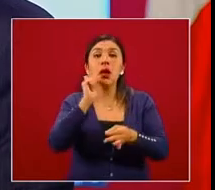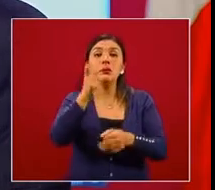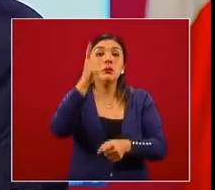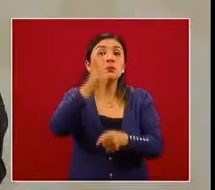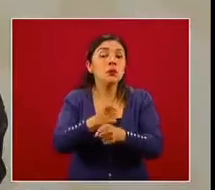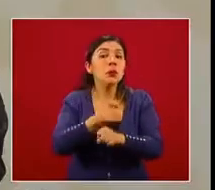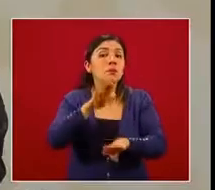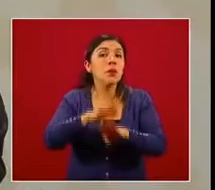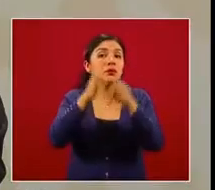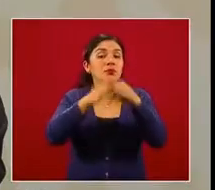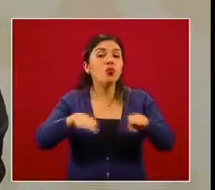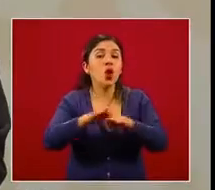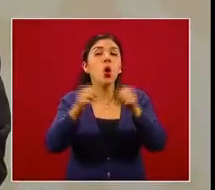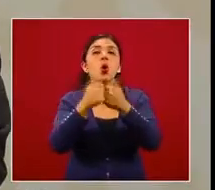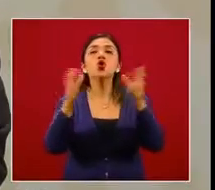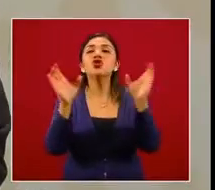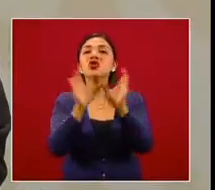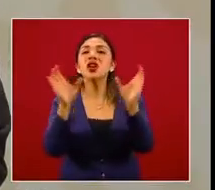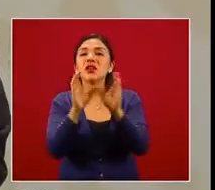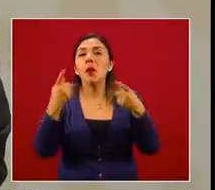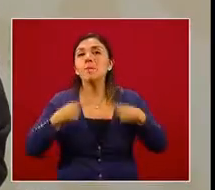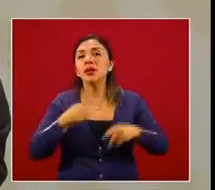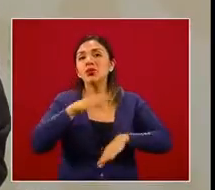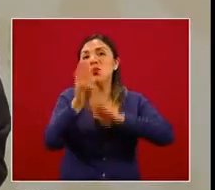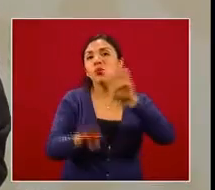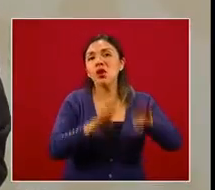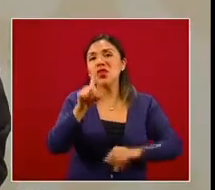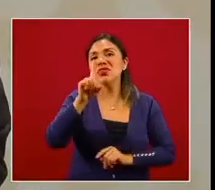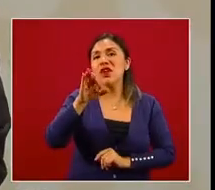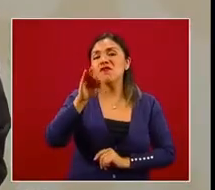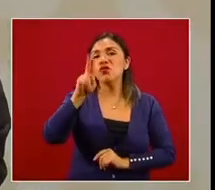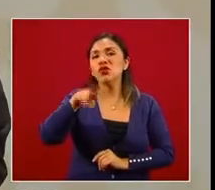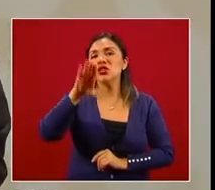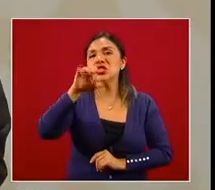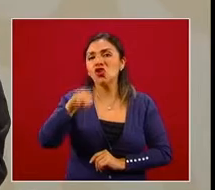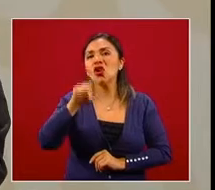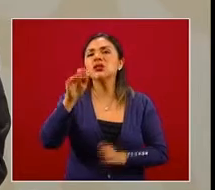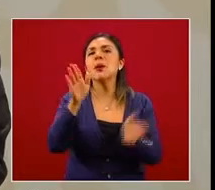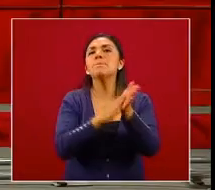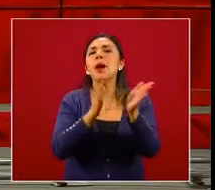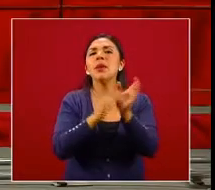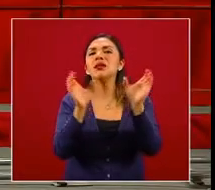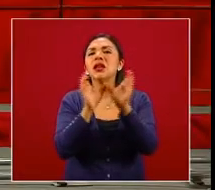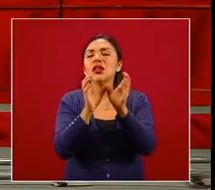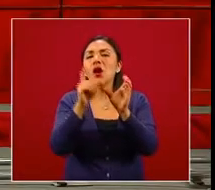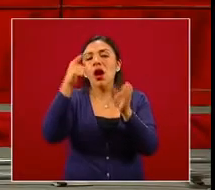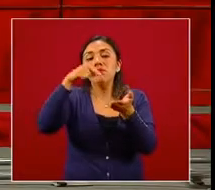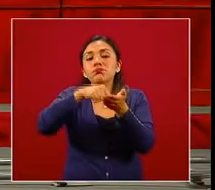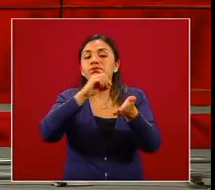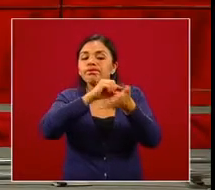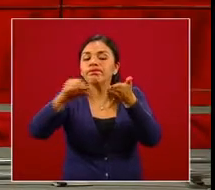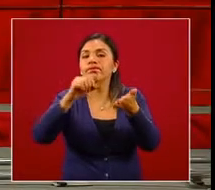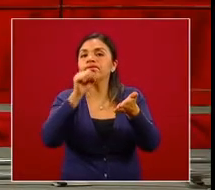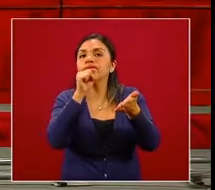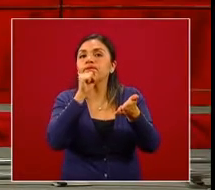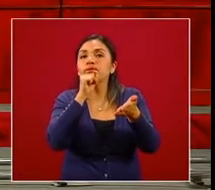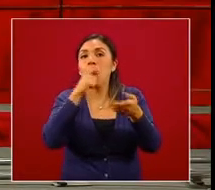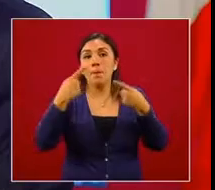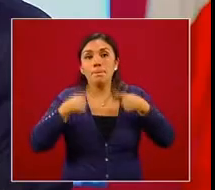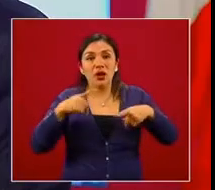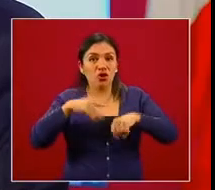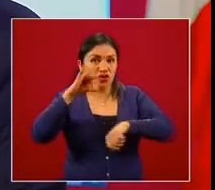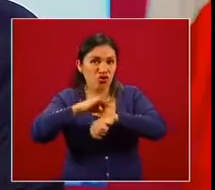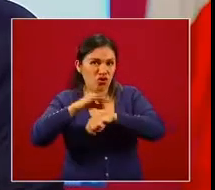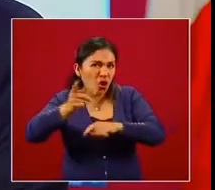mechanisms that are based on exactly on death certificates. The death certificate is the document where